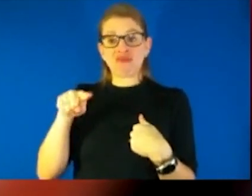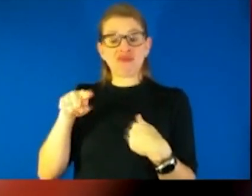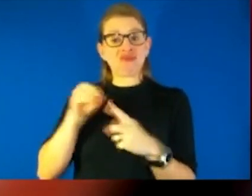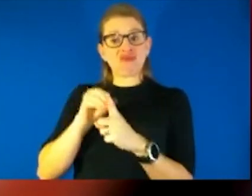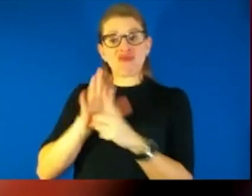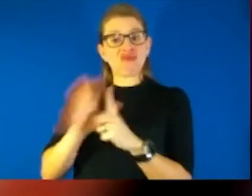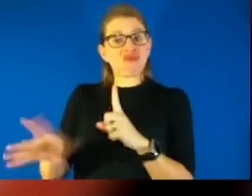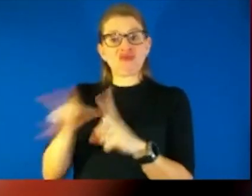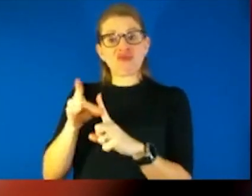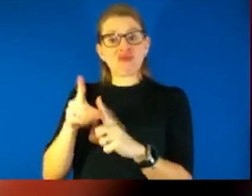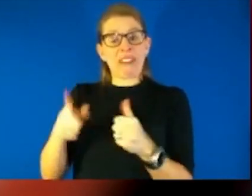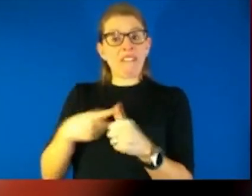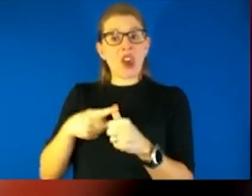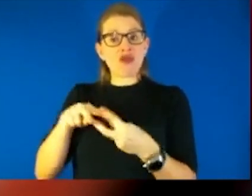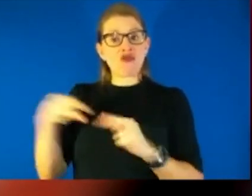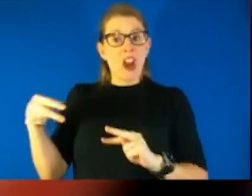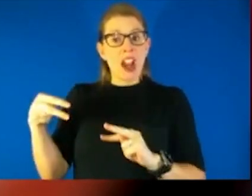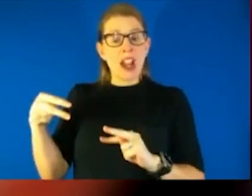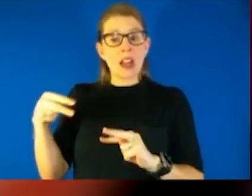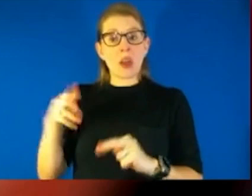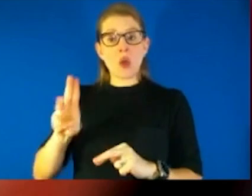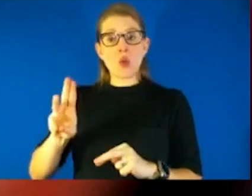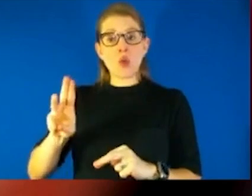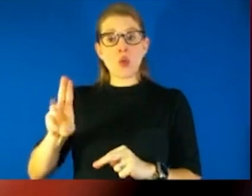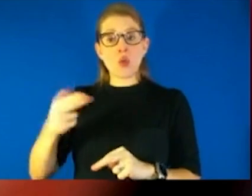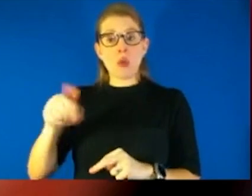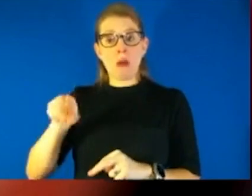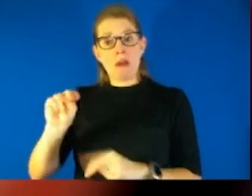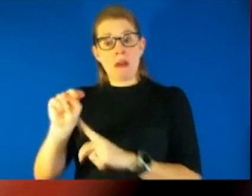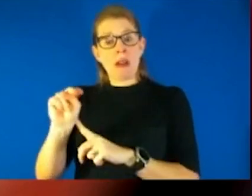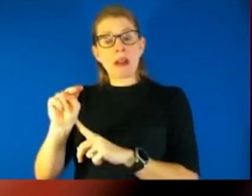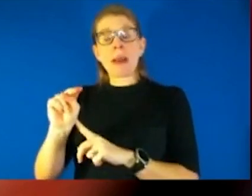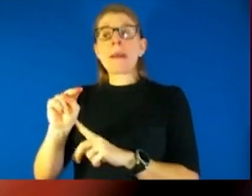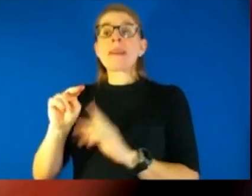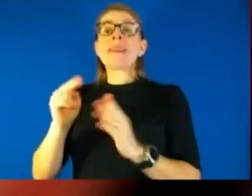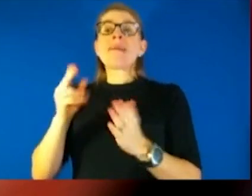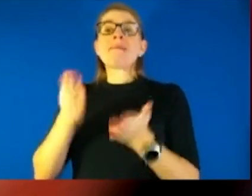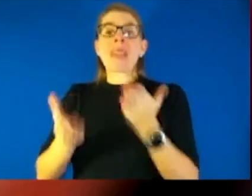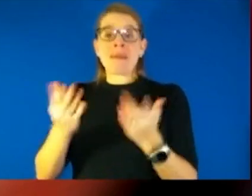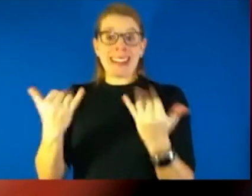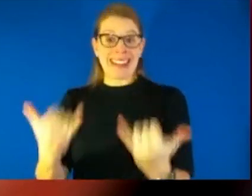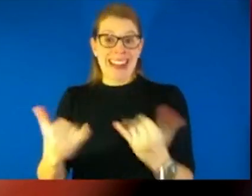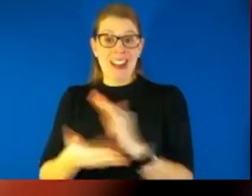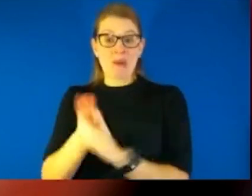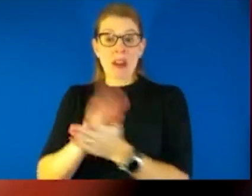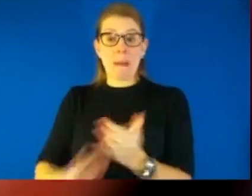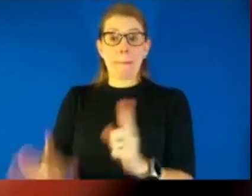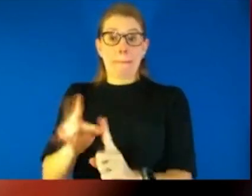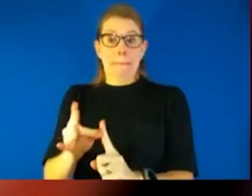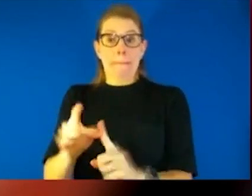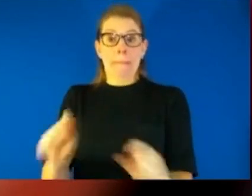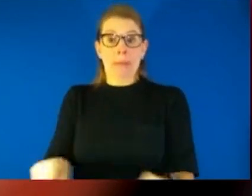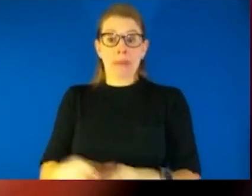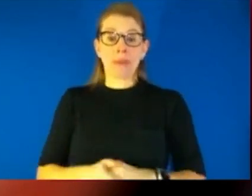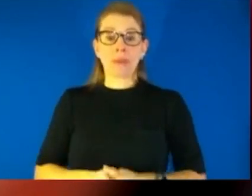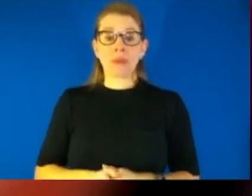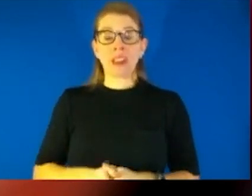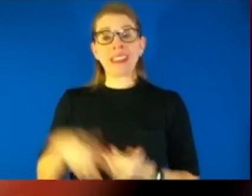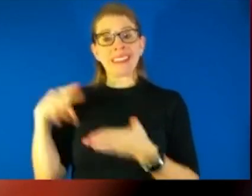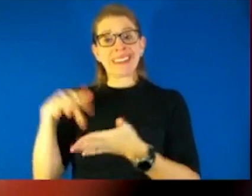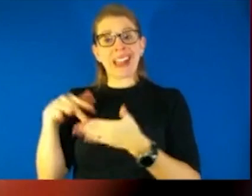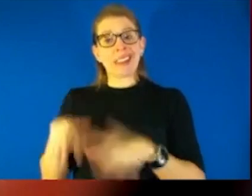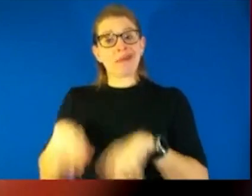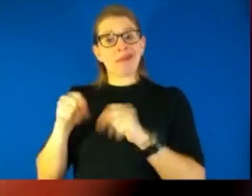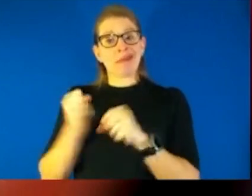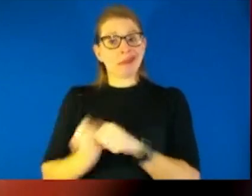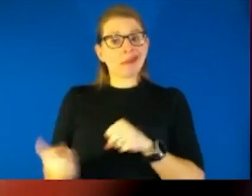ancestral strain might become susceptible. But these are studies we have to perform in next